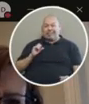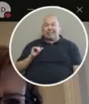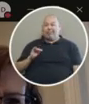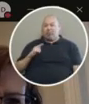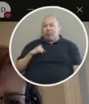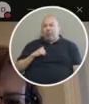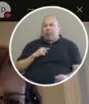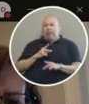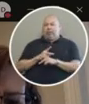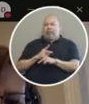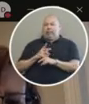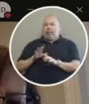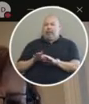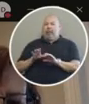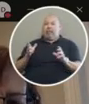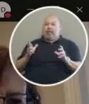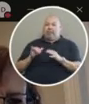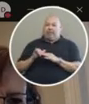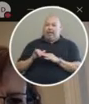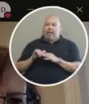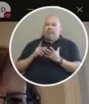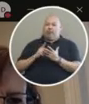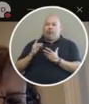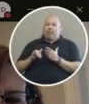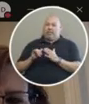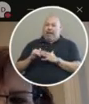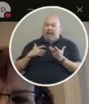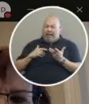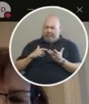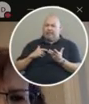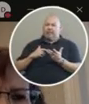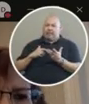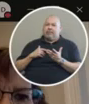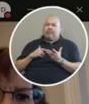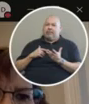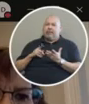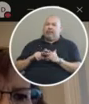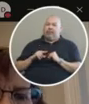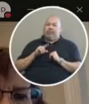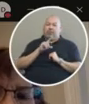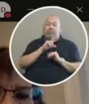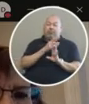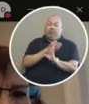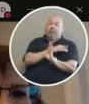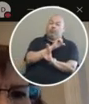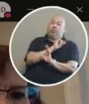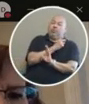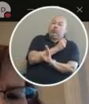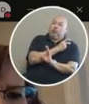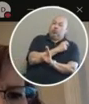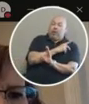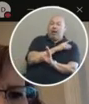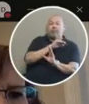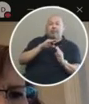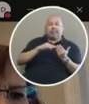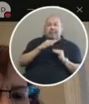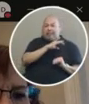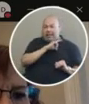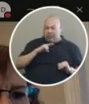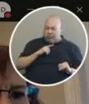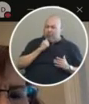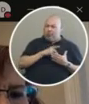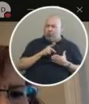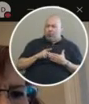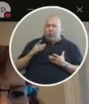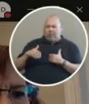we're going to keep a lot of the projects that we have on the list from the 2012 and then the packages that council approved. We're going to